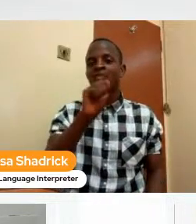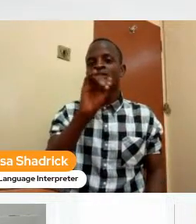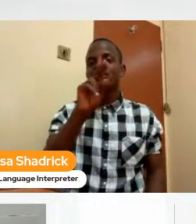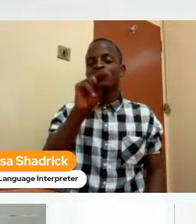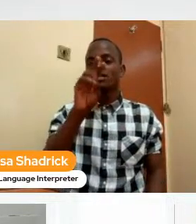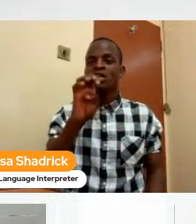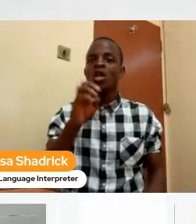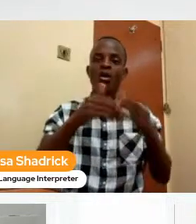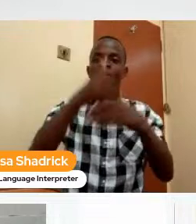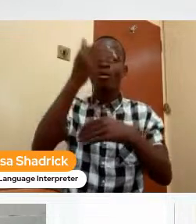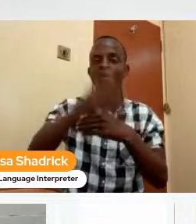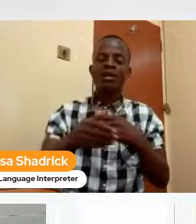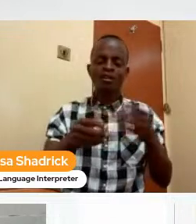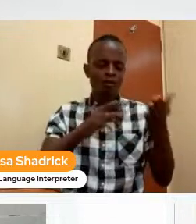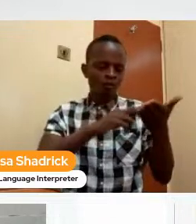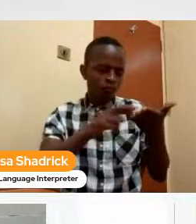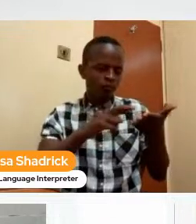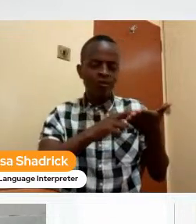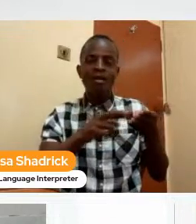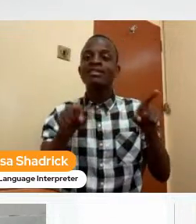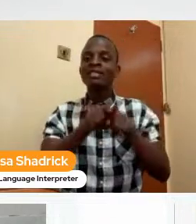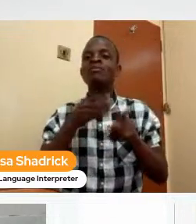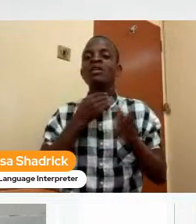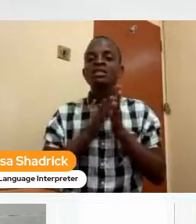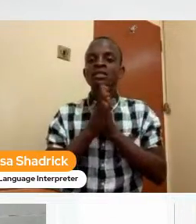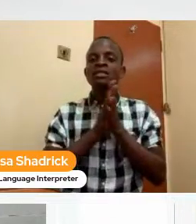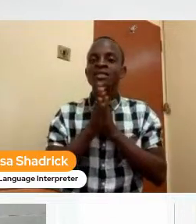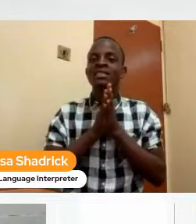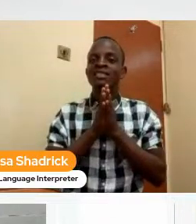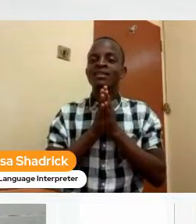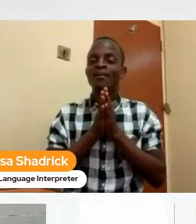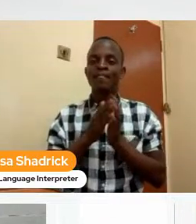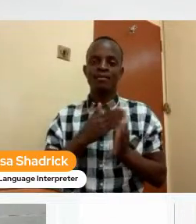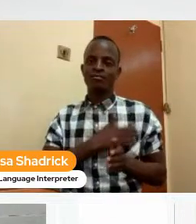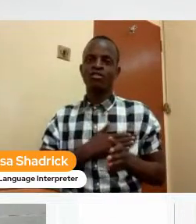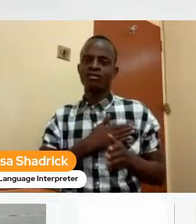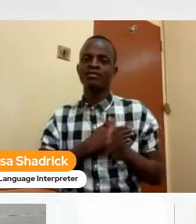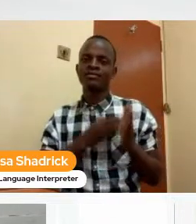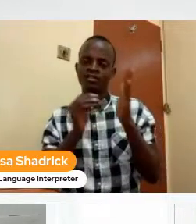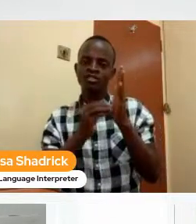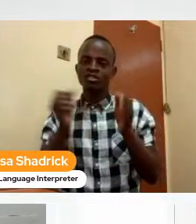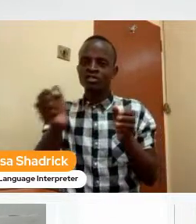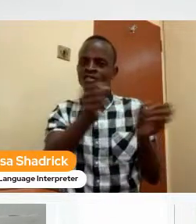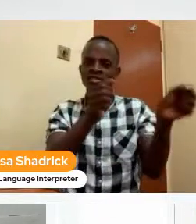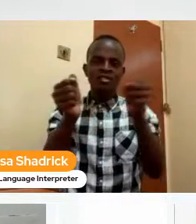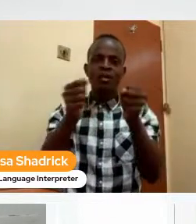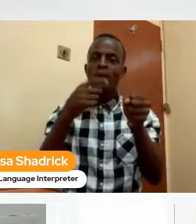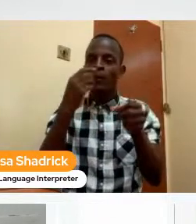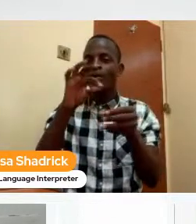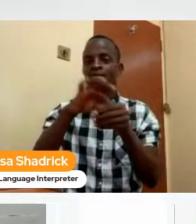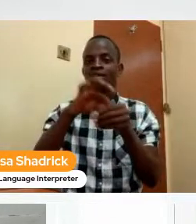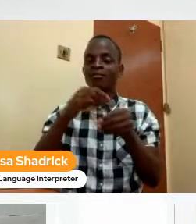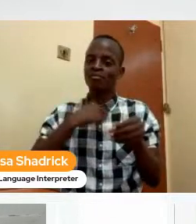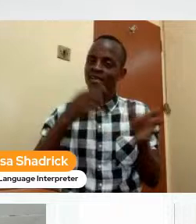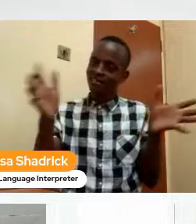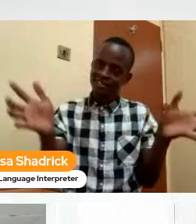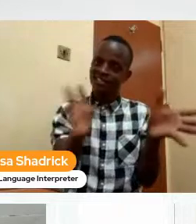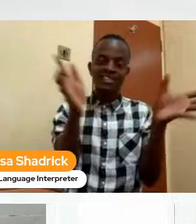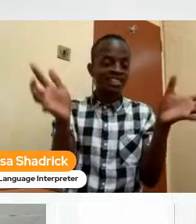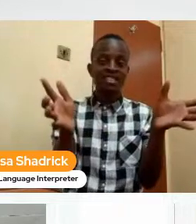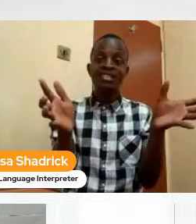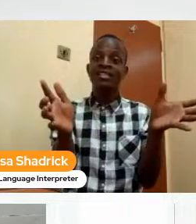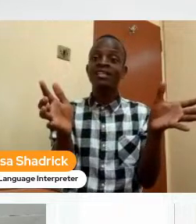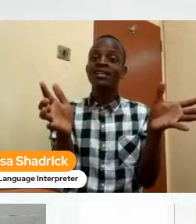reading through the content just like I am, and also send through your nominations. And I cannot emphasize this enough.